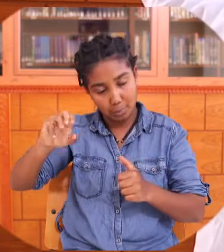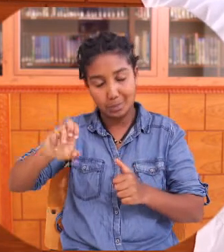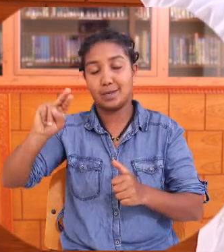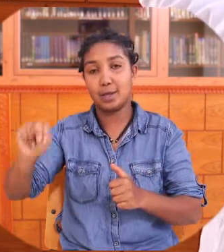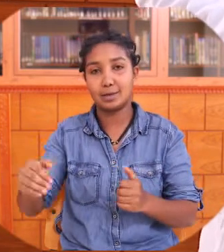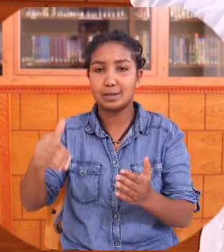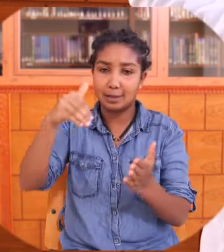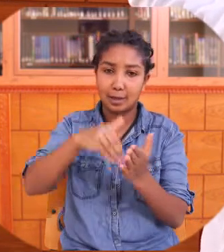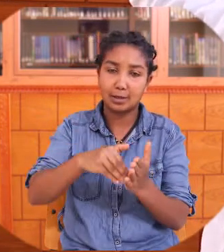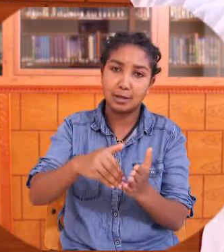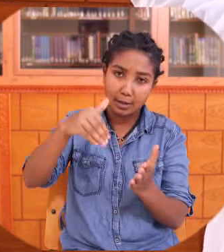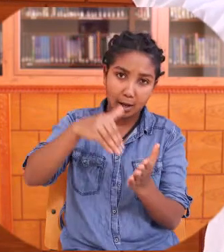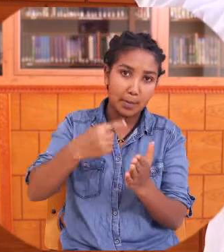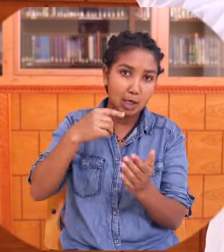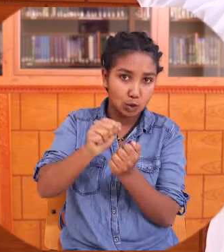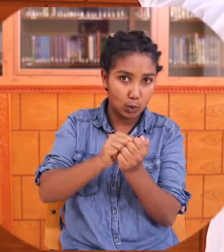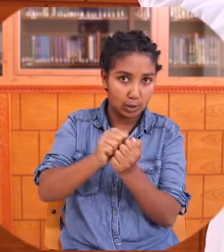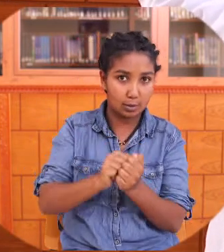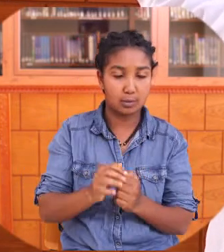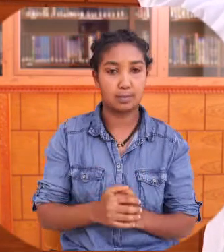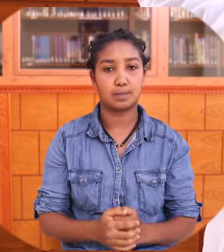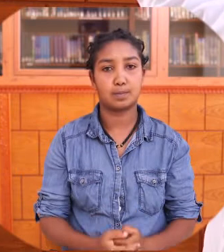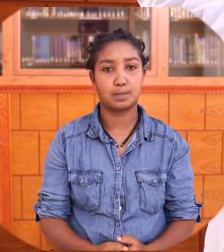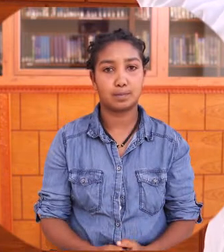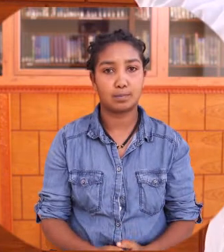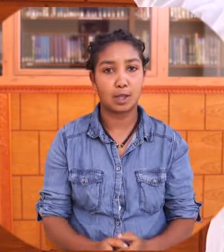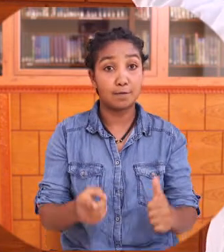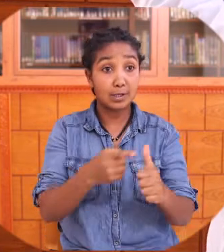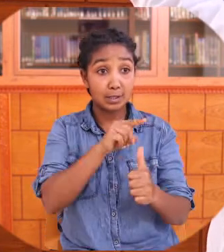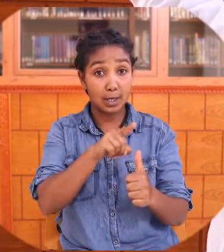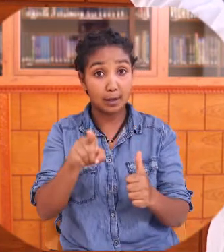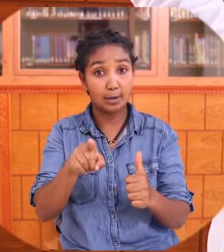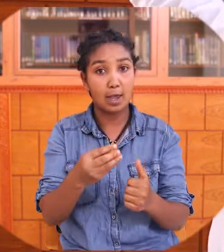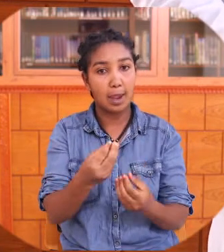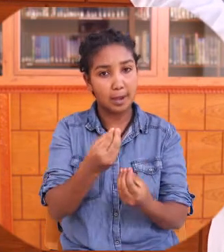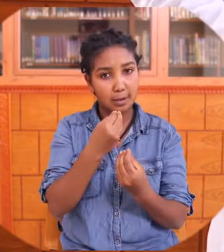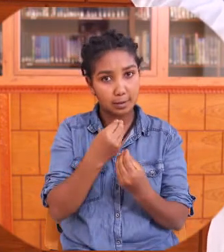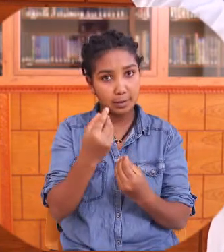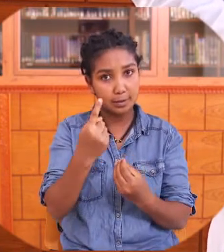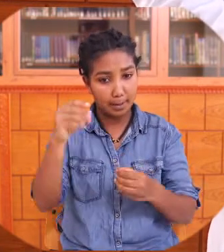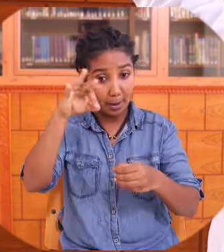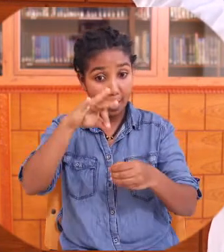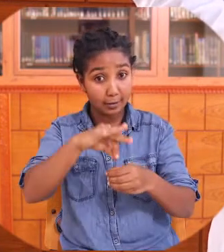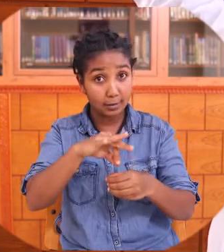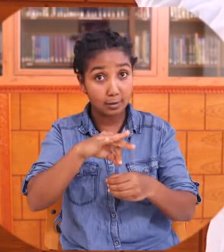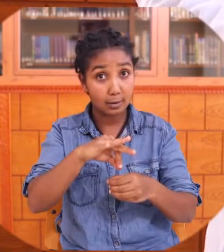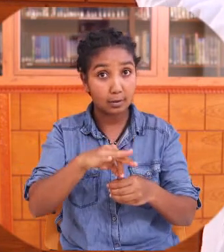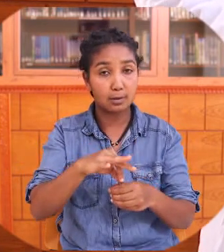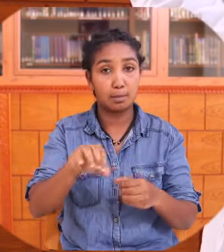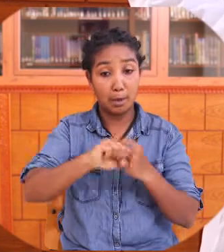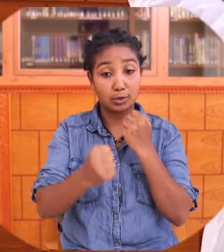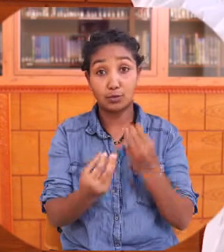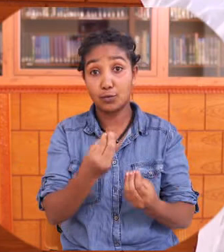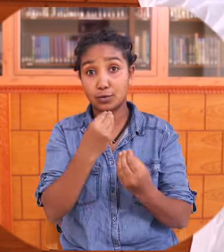again. Such animals chew their food again. First they eat the plant matter or plant-based